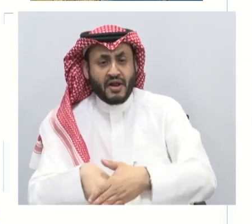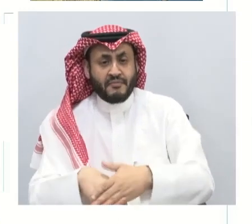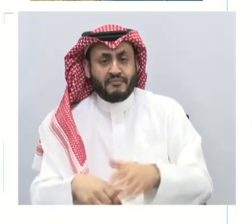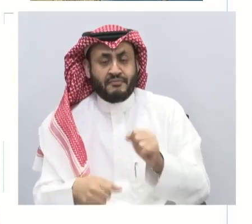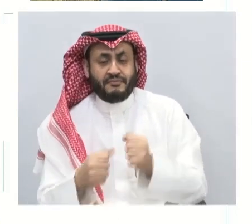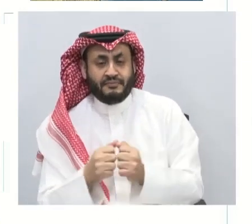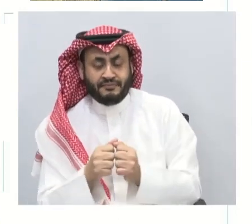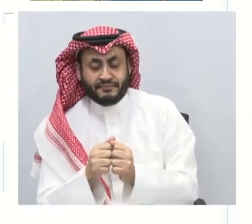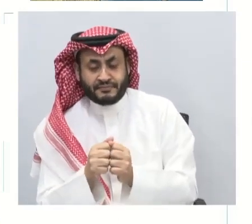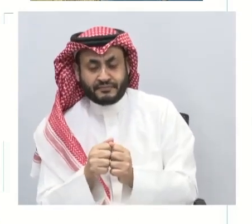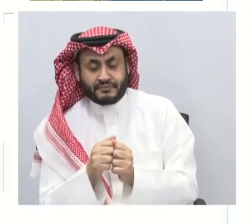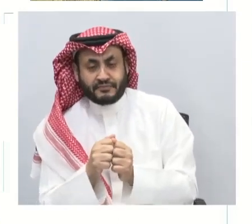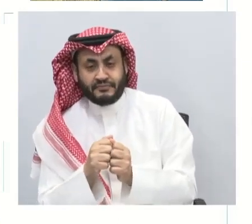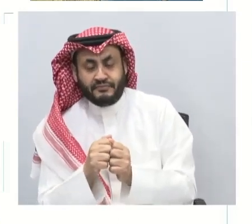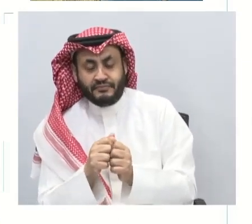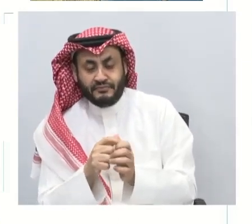Matthew Delaney.